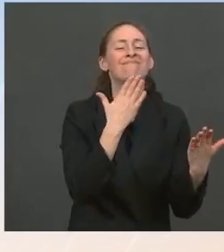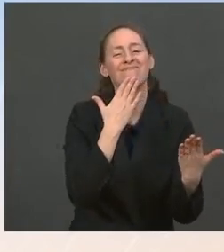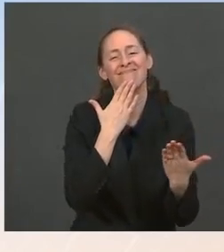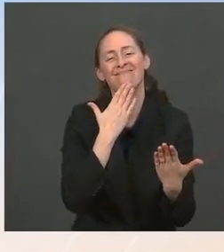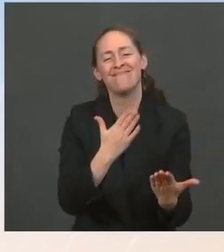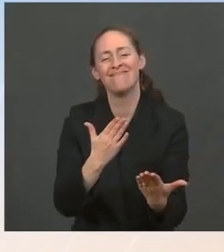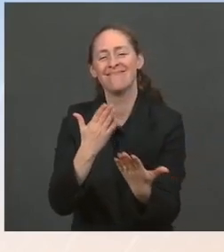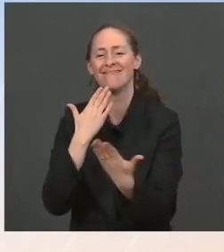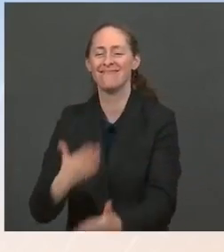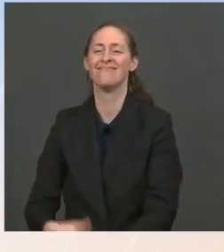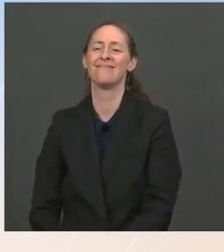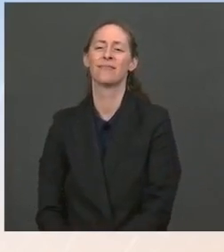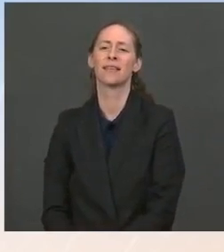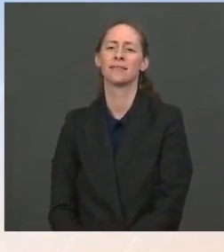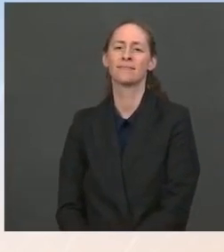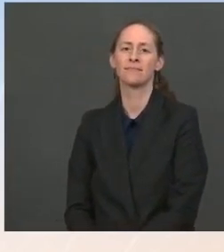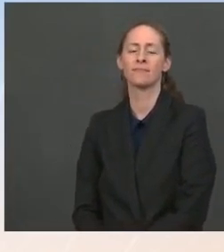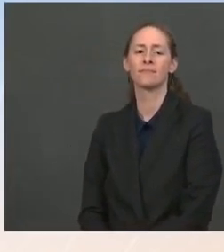Have a